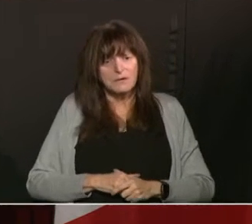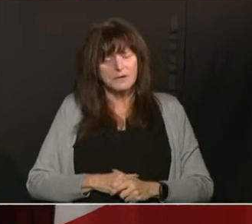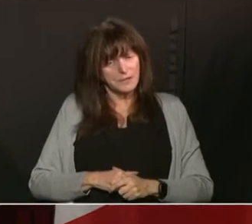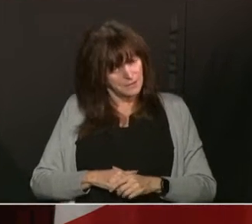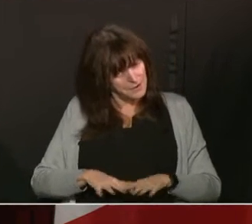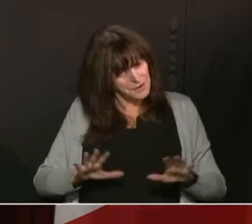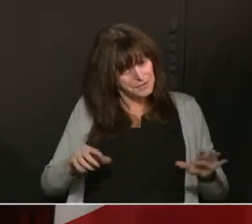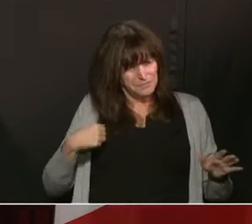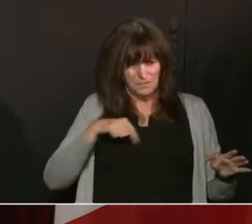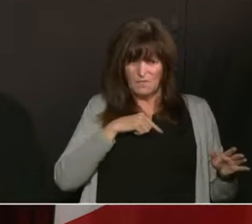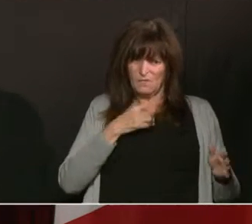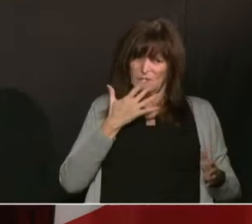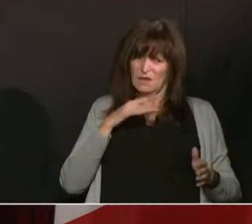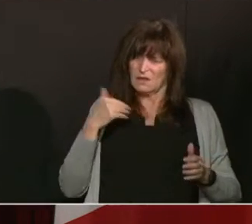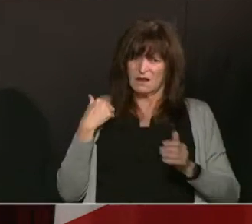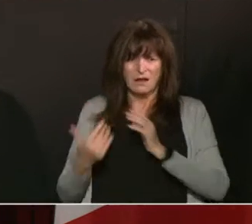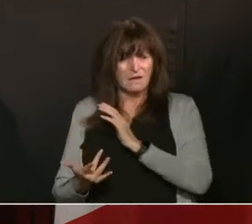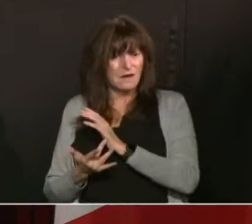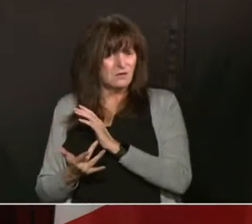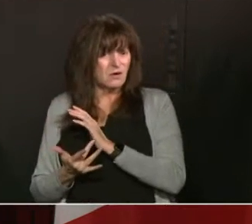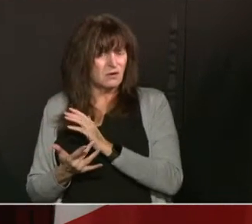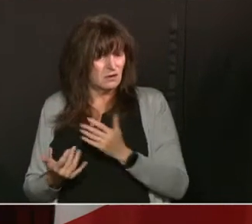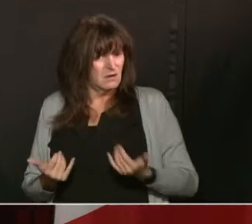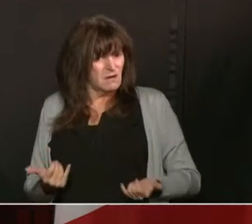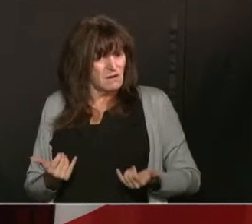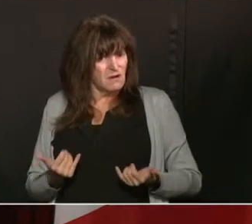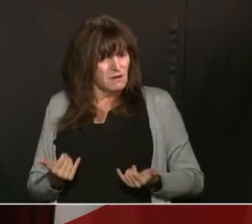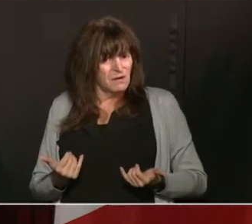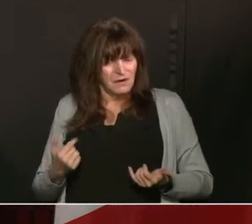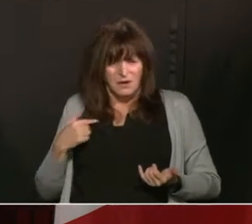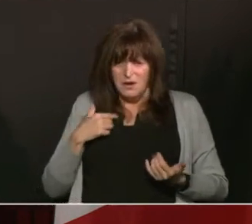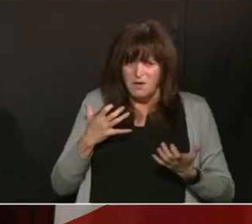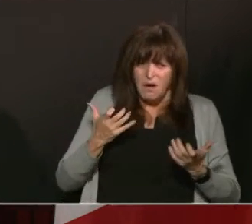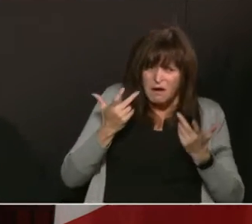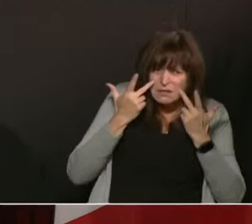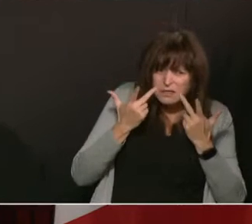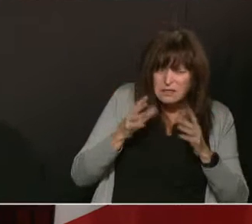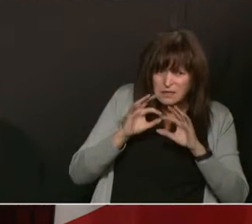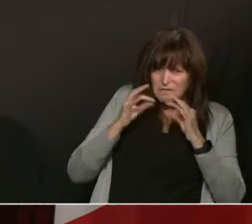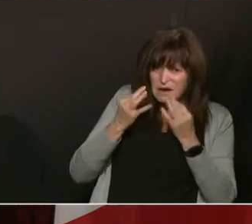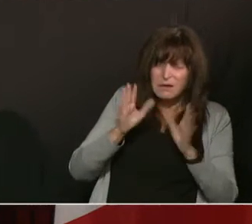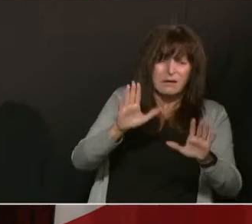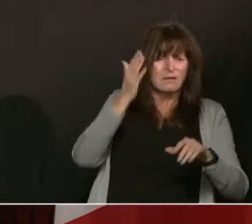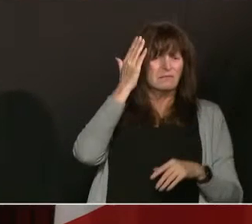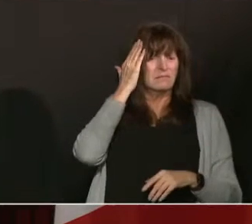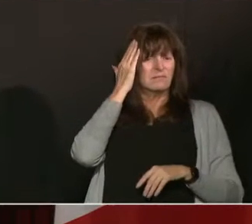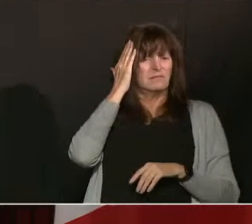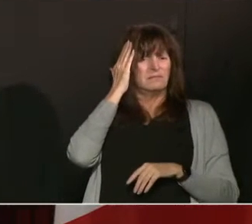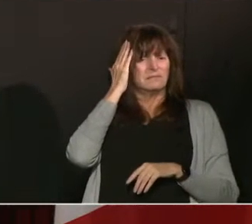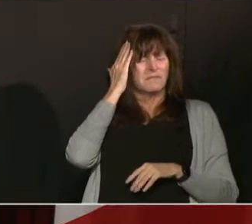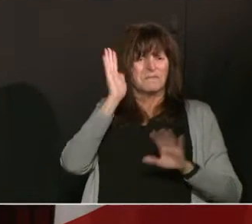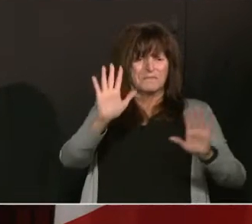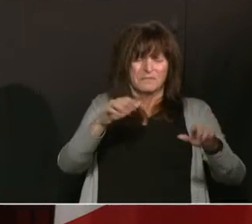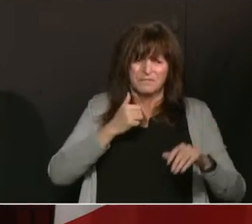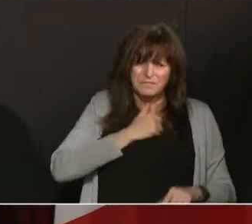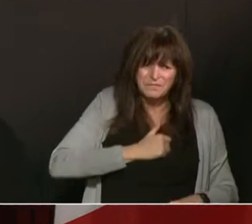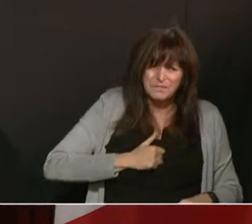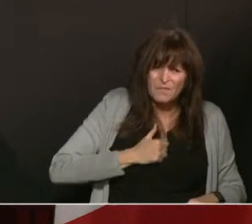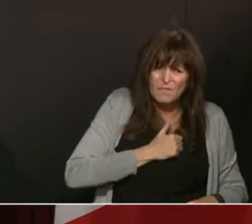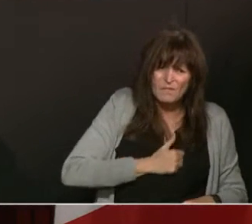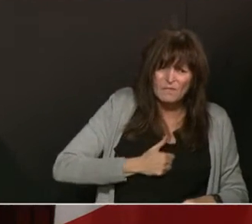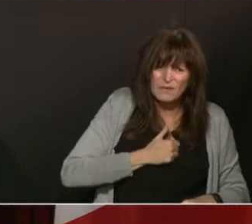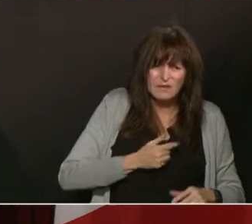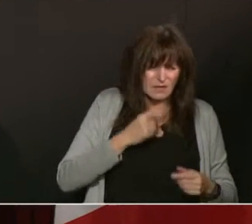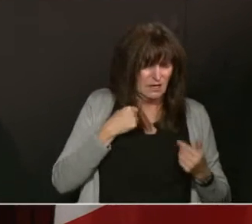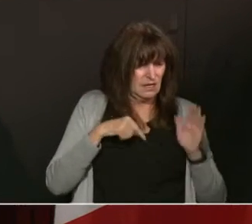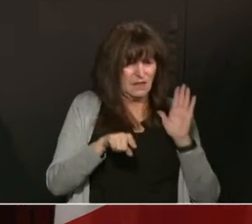at our fingertips that allow us to stay connected. This was not the message I wanted to give before the holidays. We'd been doing so